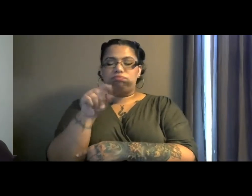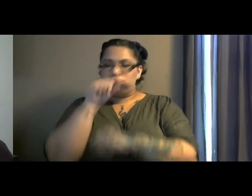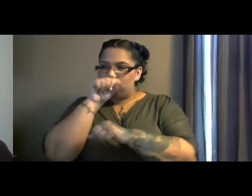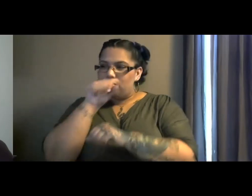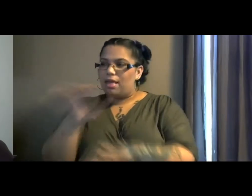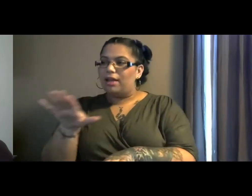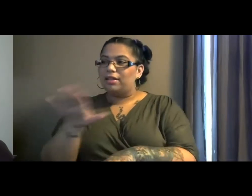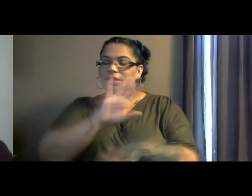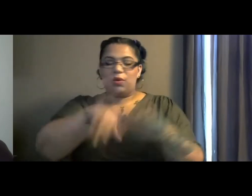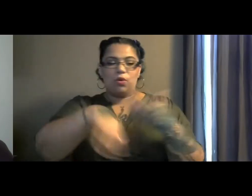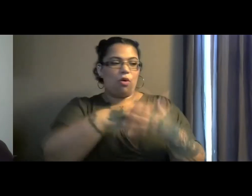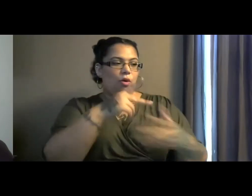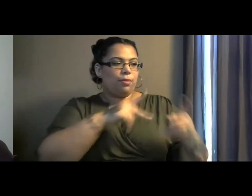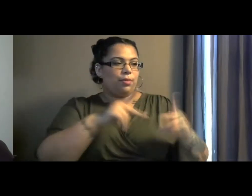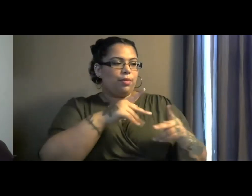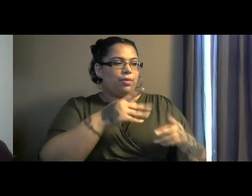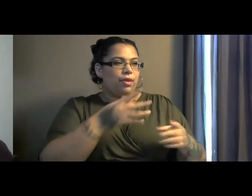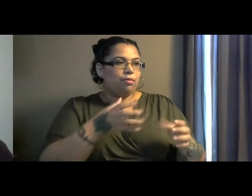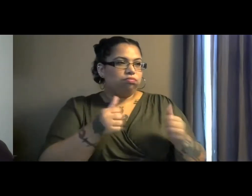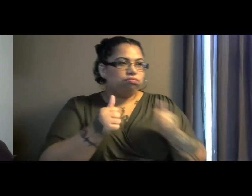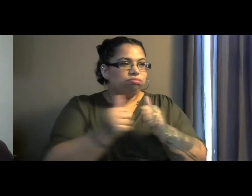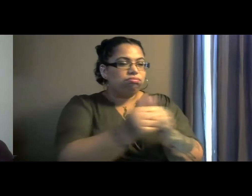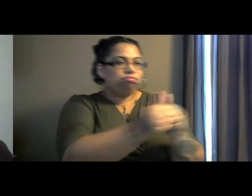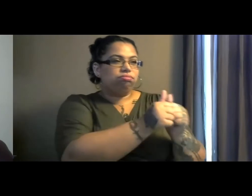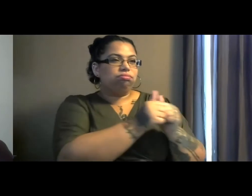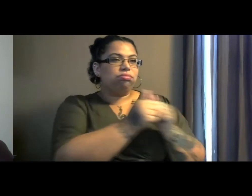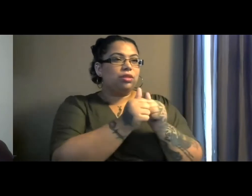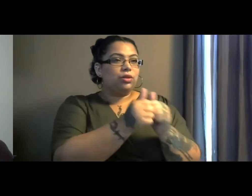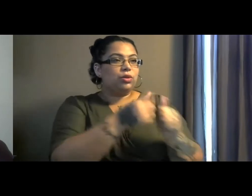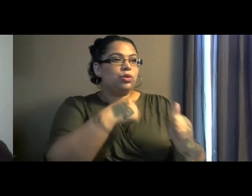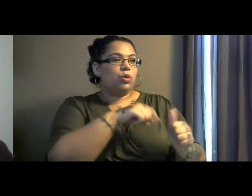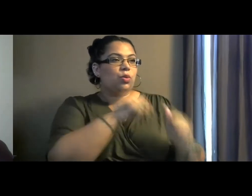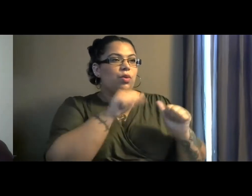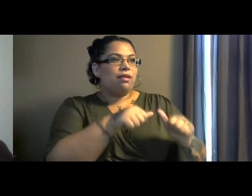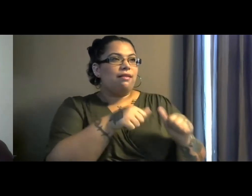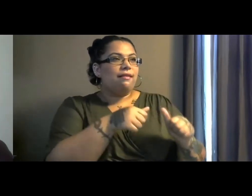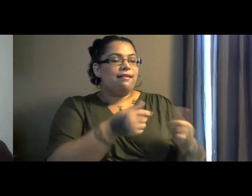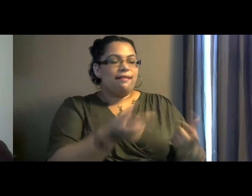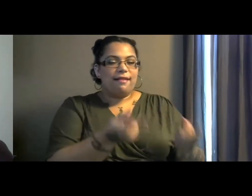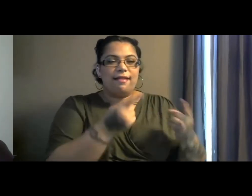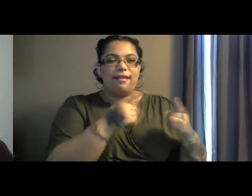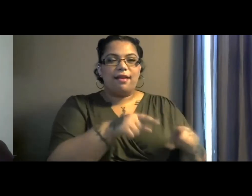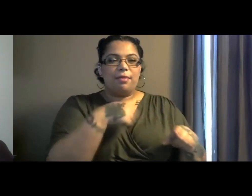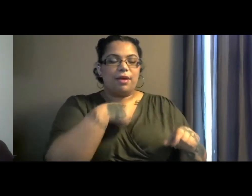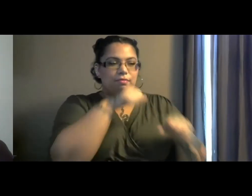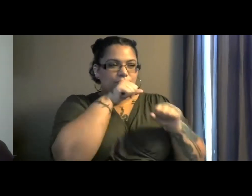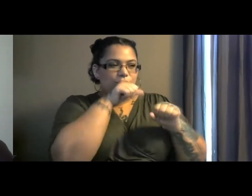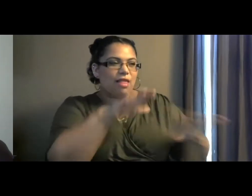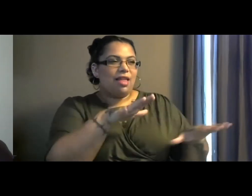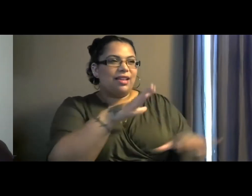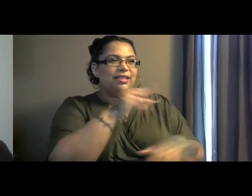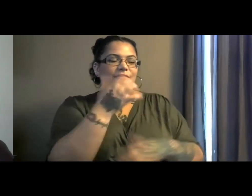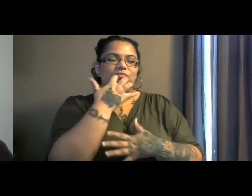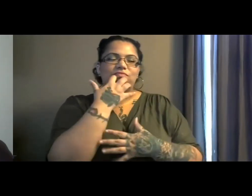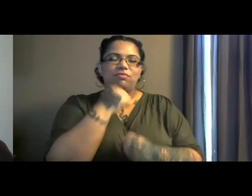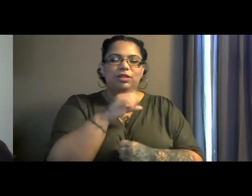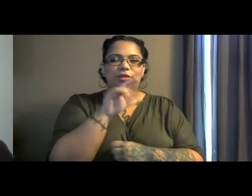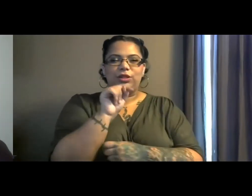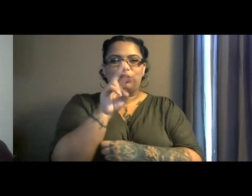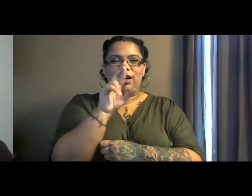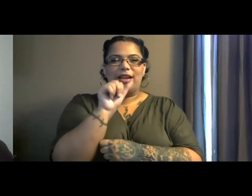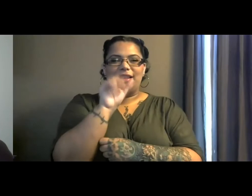to make this so, especially our beloved Tracy, who always keeps it going and flowing together for